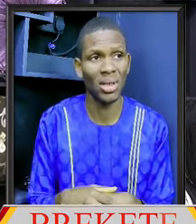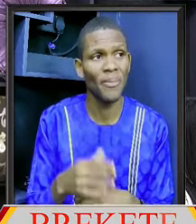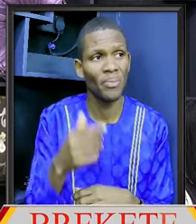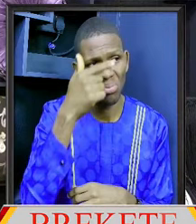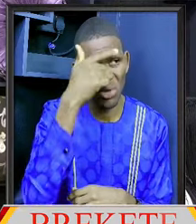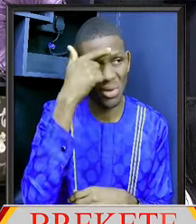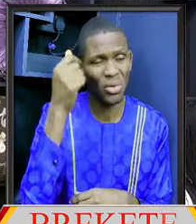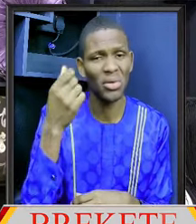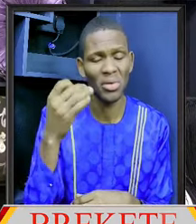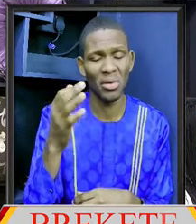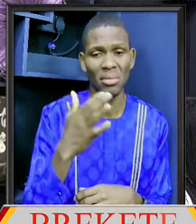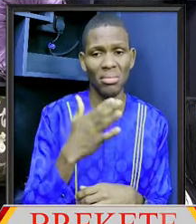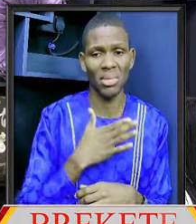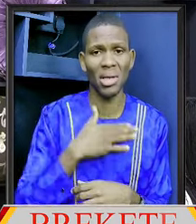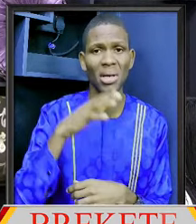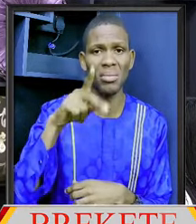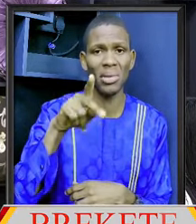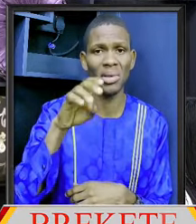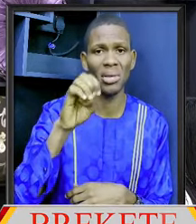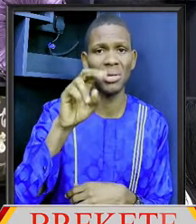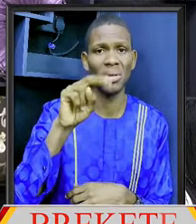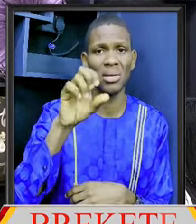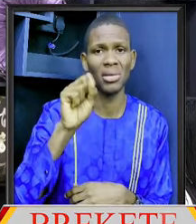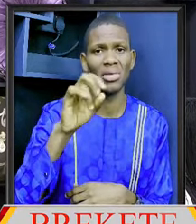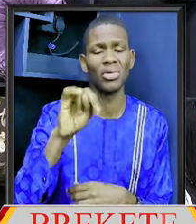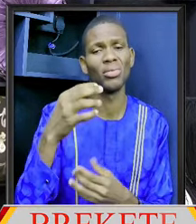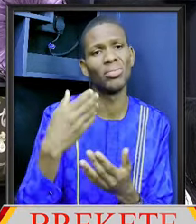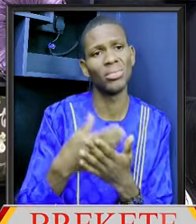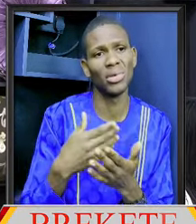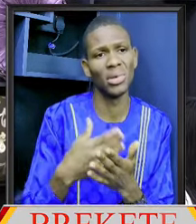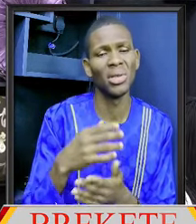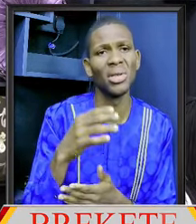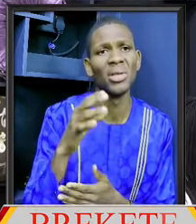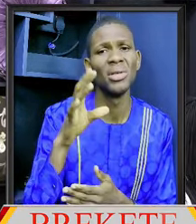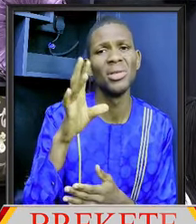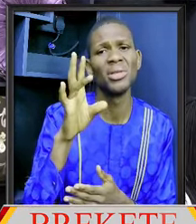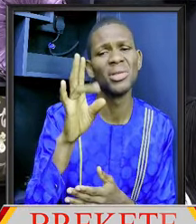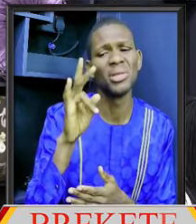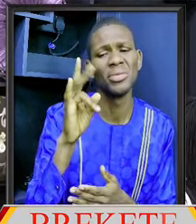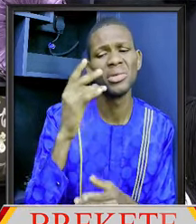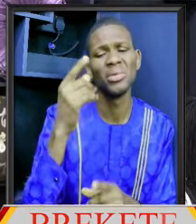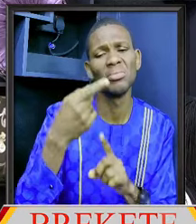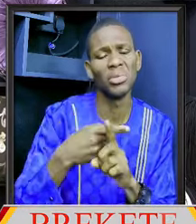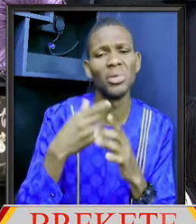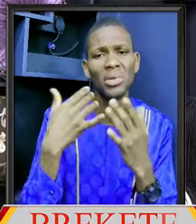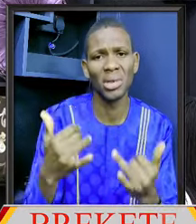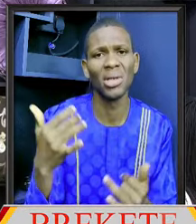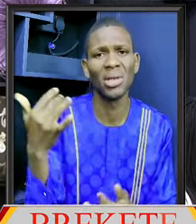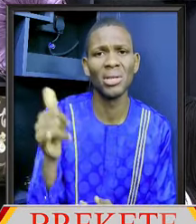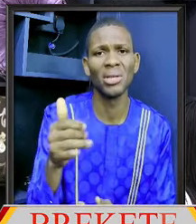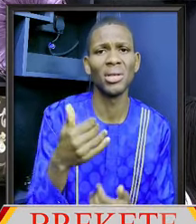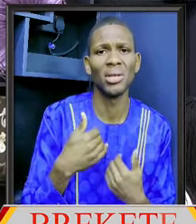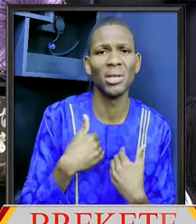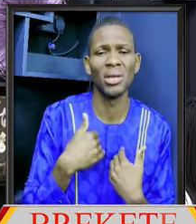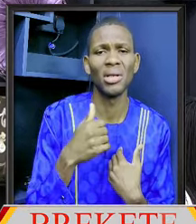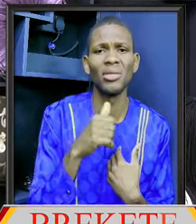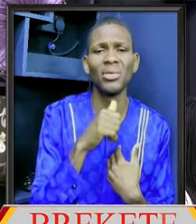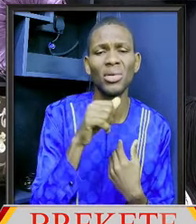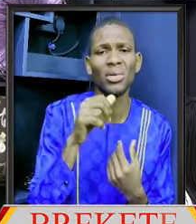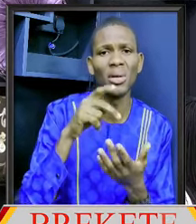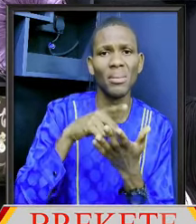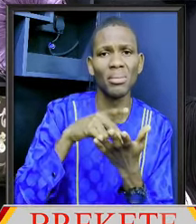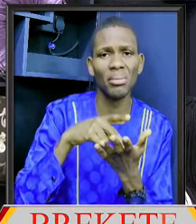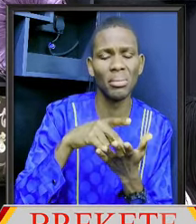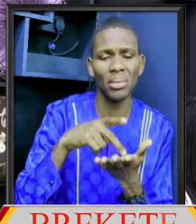because of my pension arrears. 70 months now, they have not